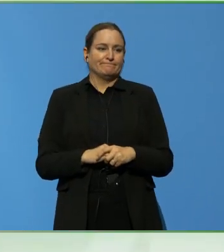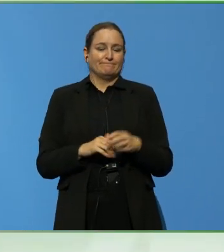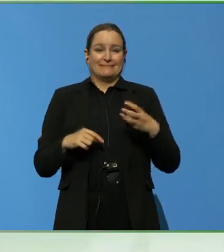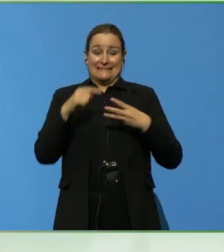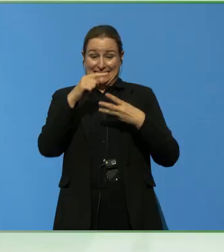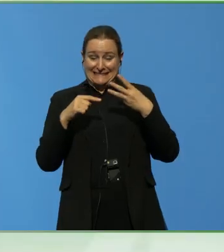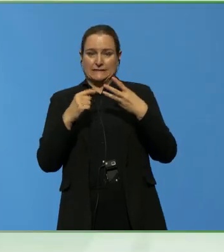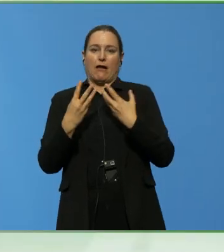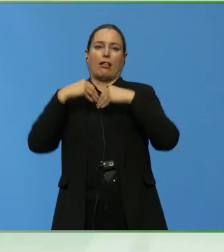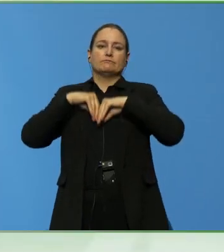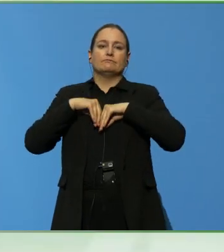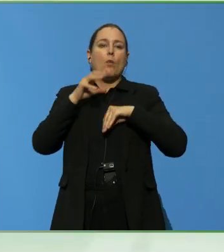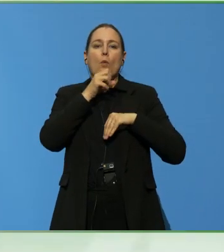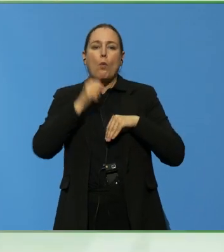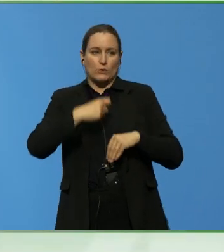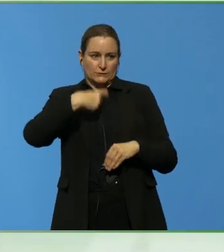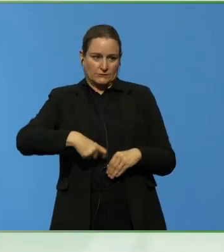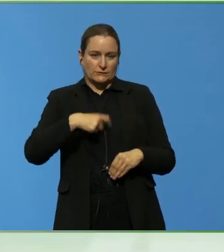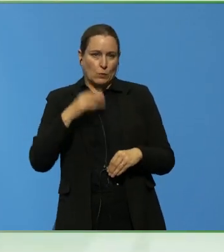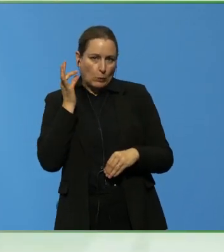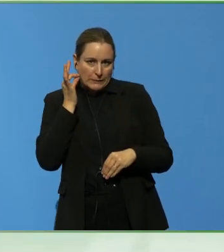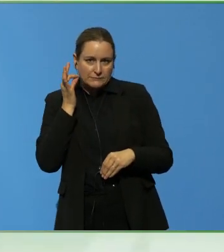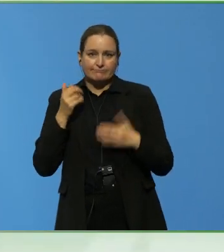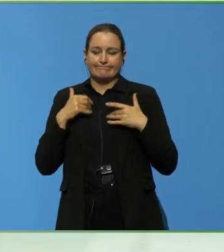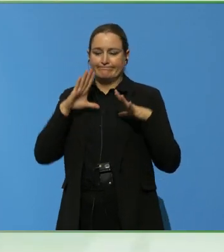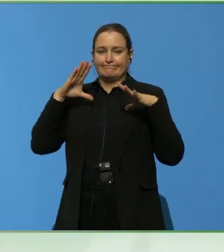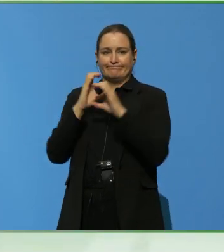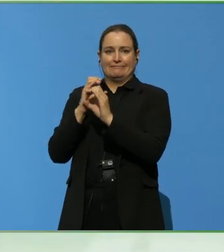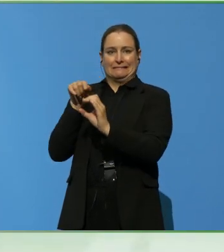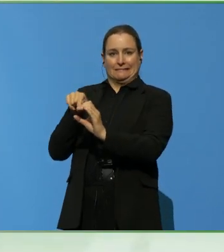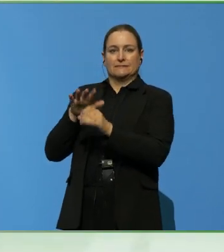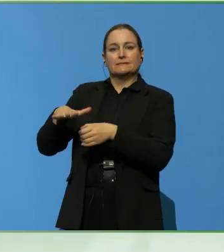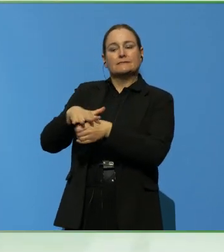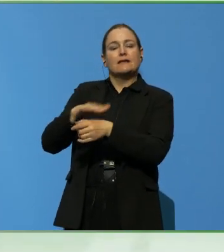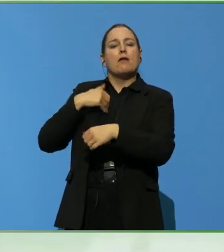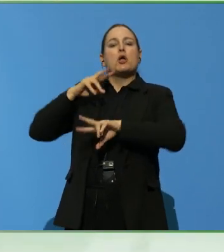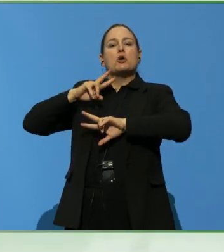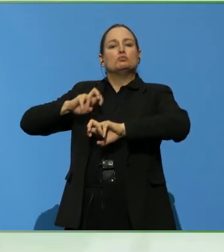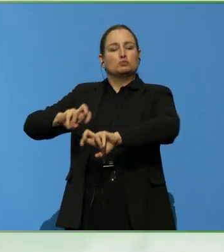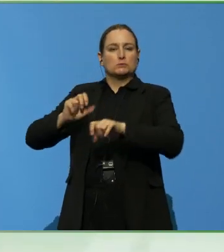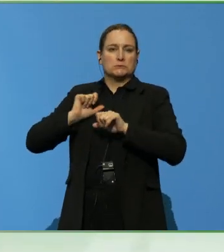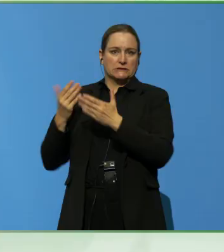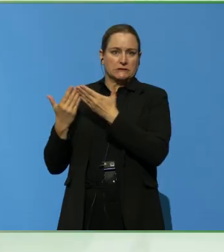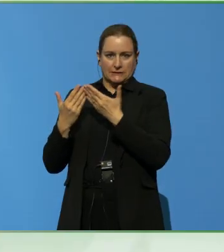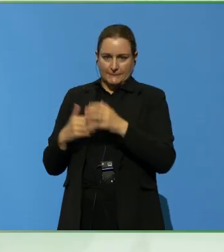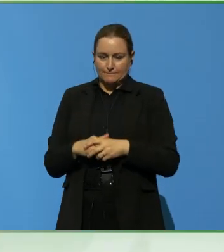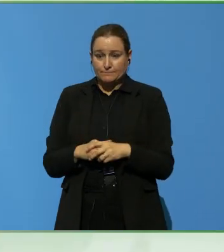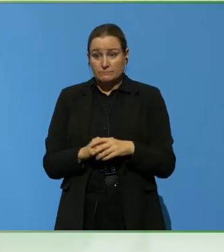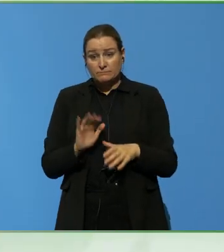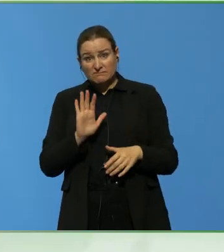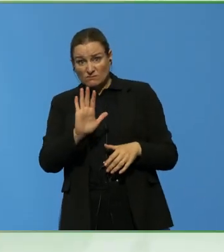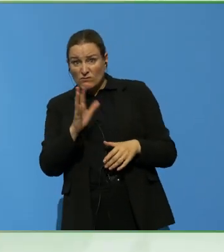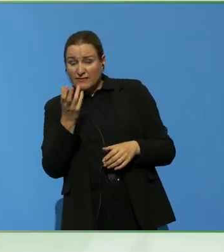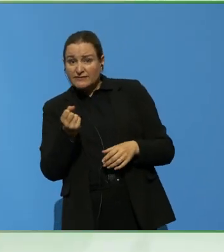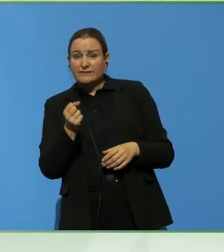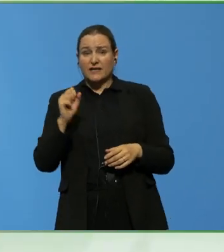gender-based violence as a focus area, and we studied that extensively. And I wanted to ask if in your data and work regarding